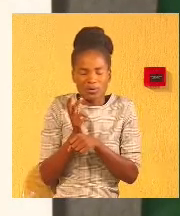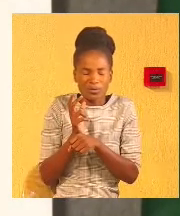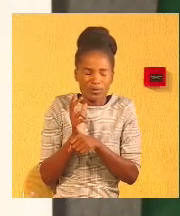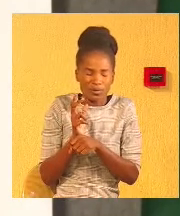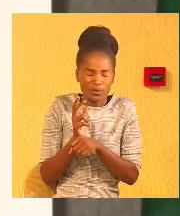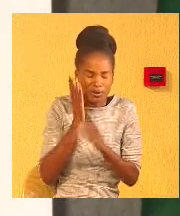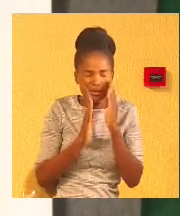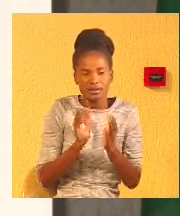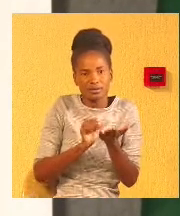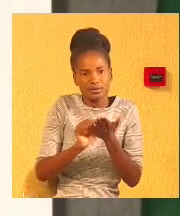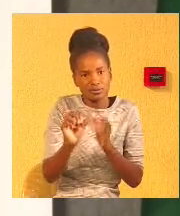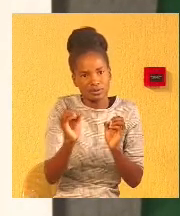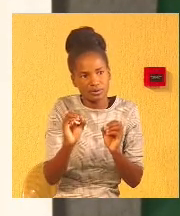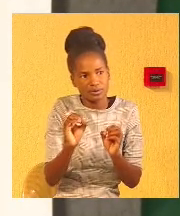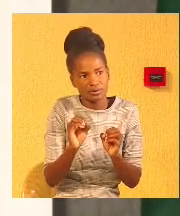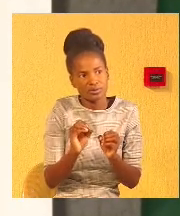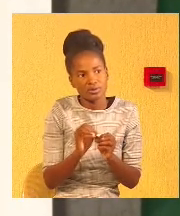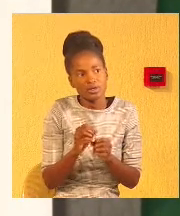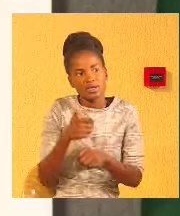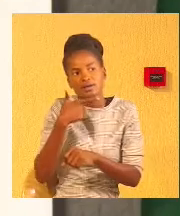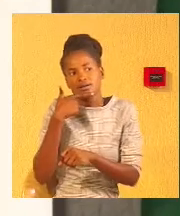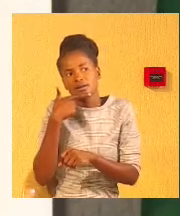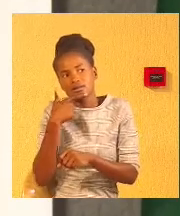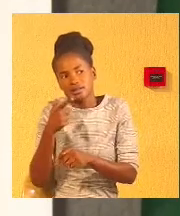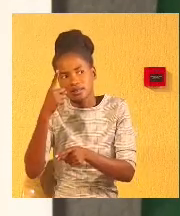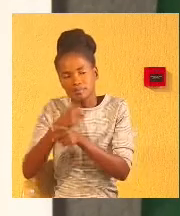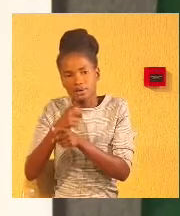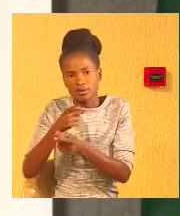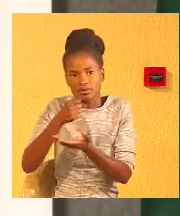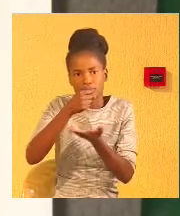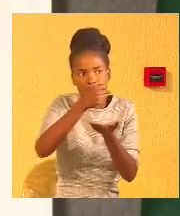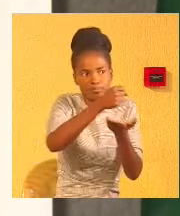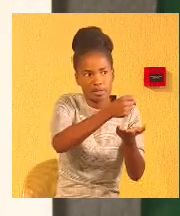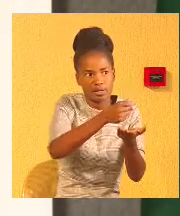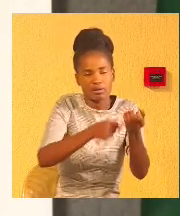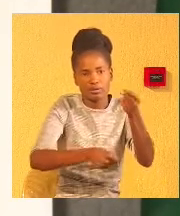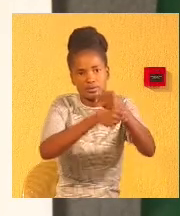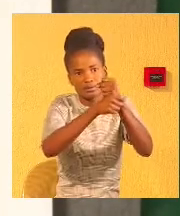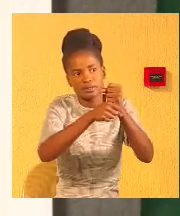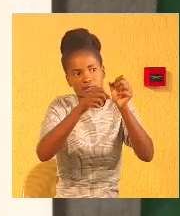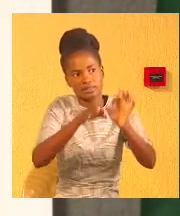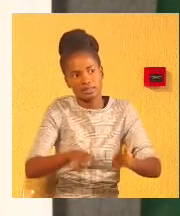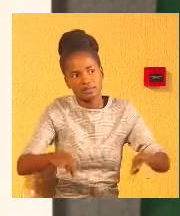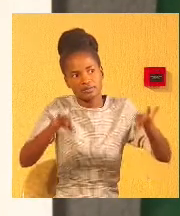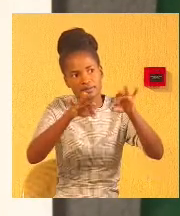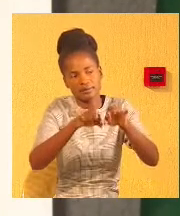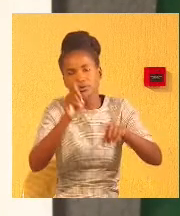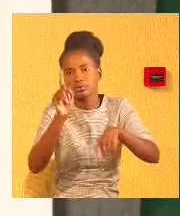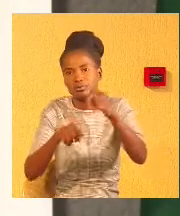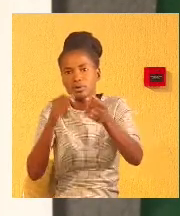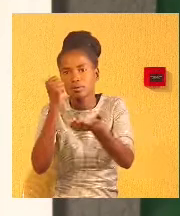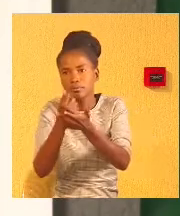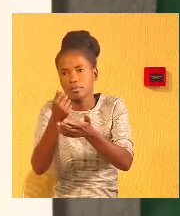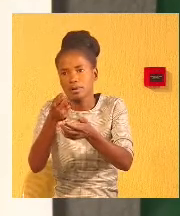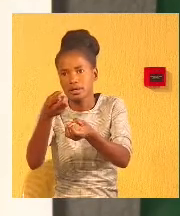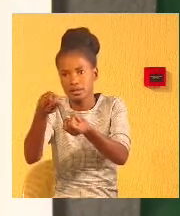stimulus package, which was already announced that there's a government guaranteed loan by Agribank being provided. We need to speed that